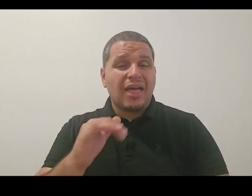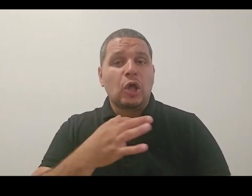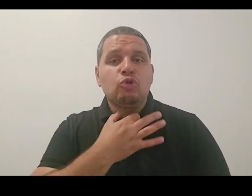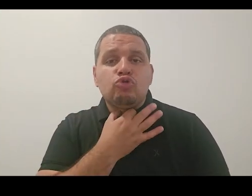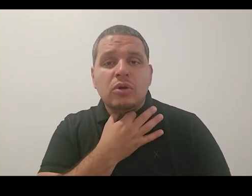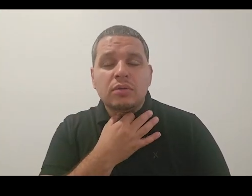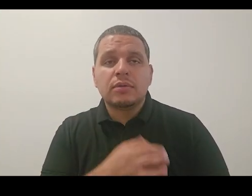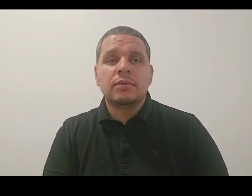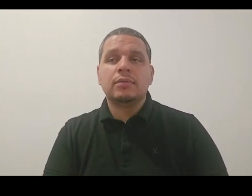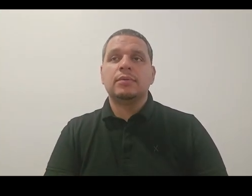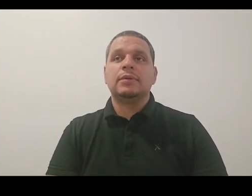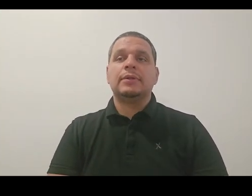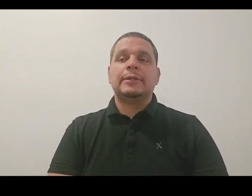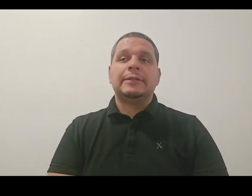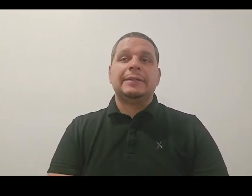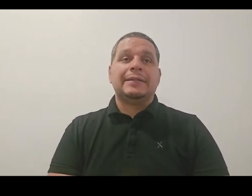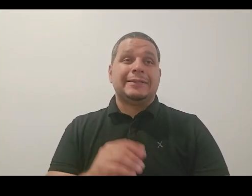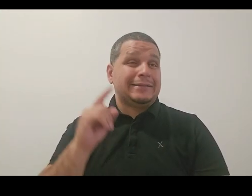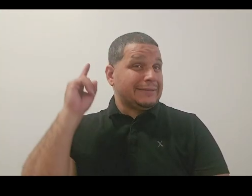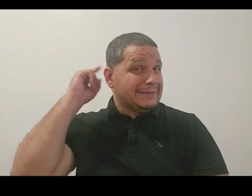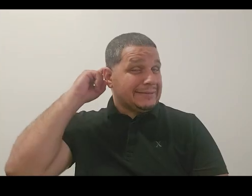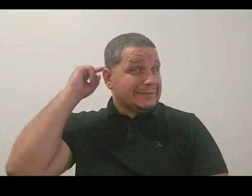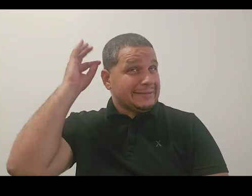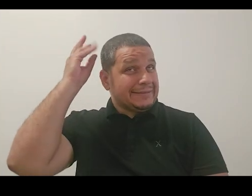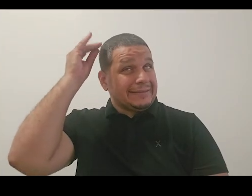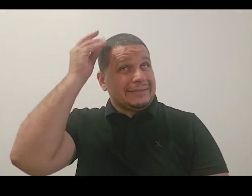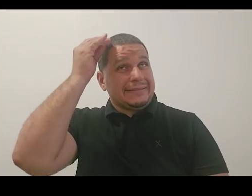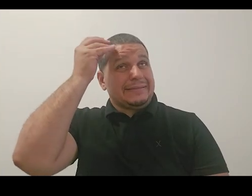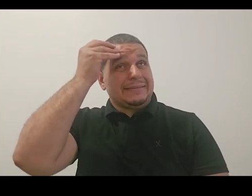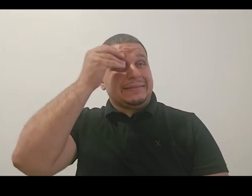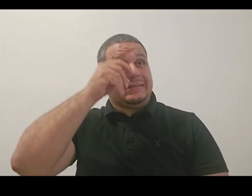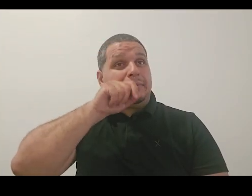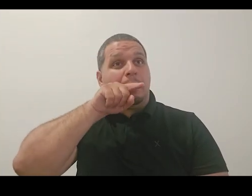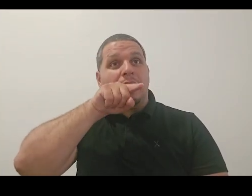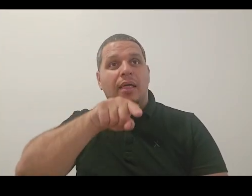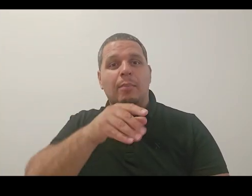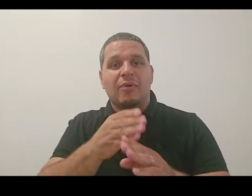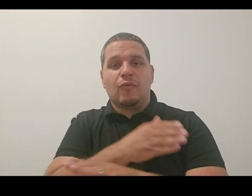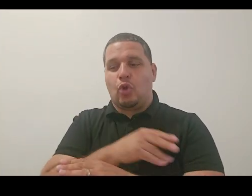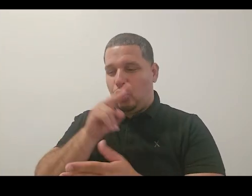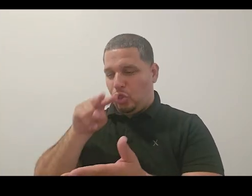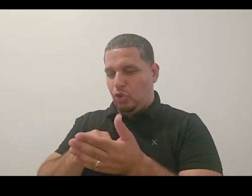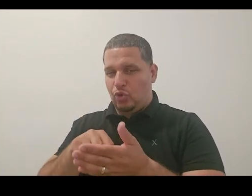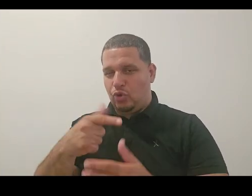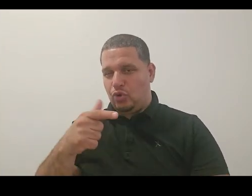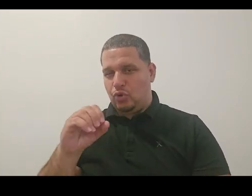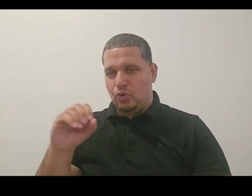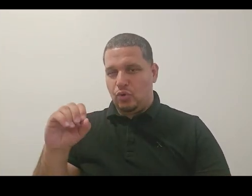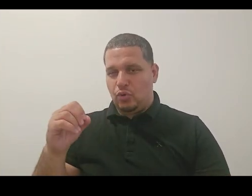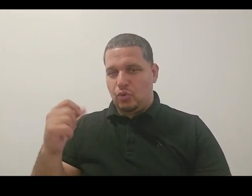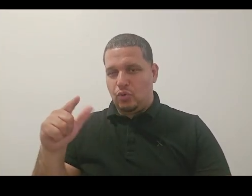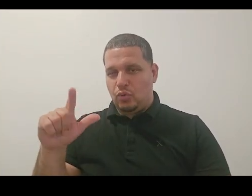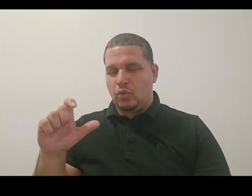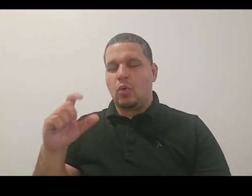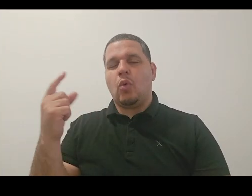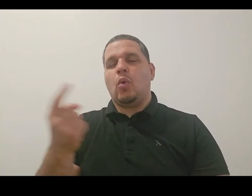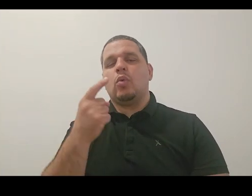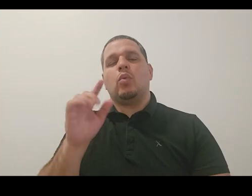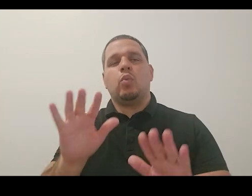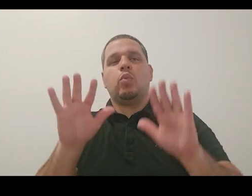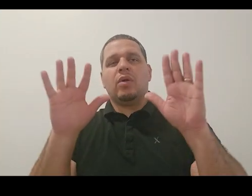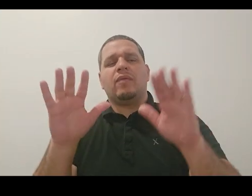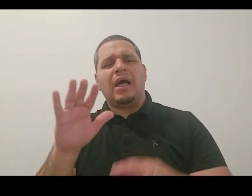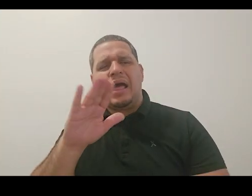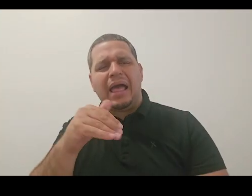if you do have this curiosity and it's made it to your mouth before your Google, like Sherry recommended,